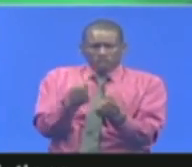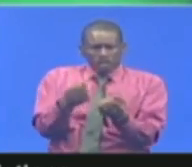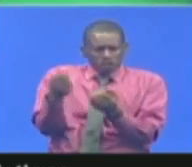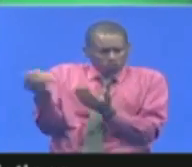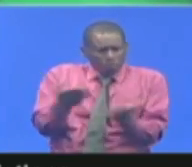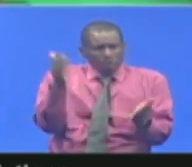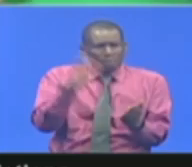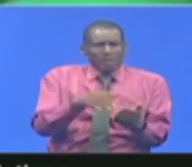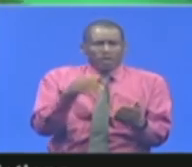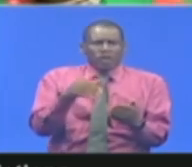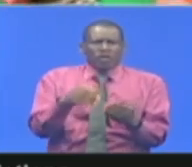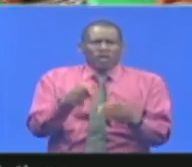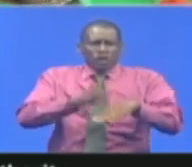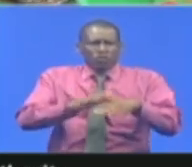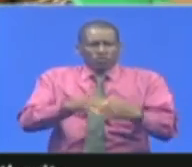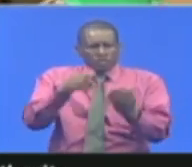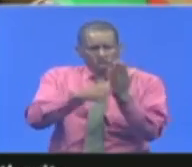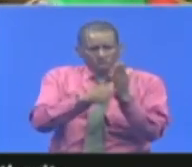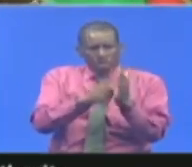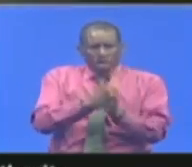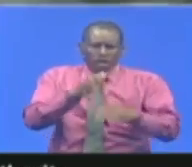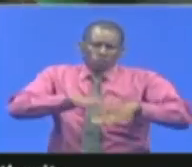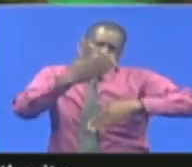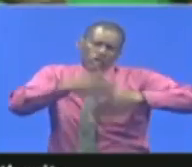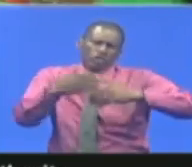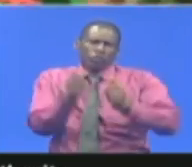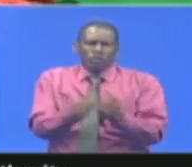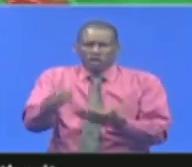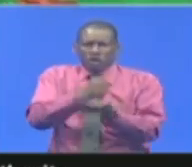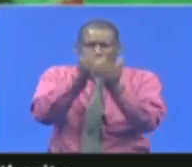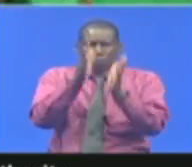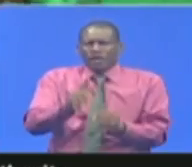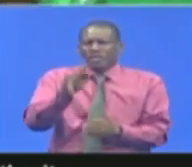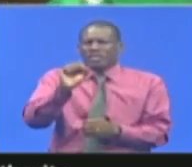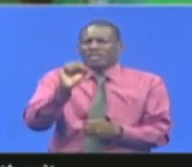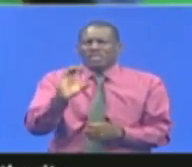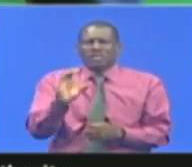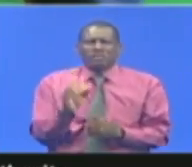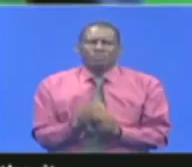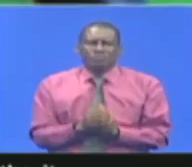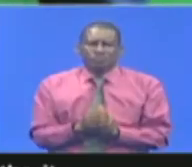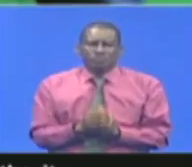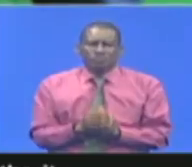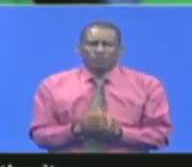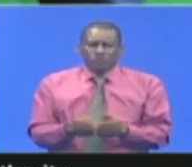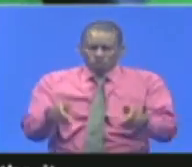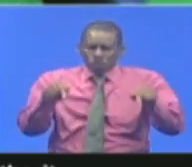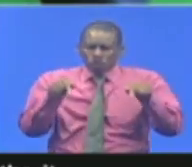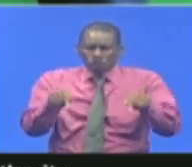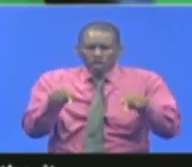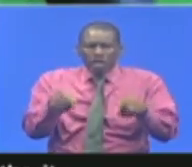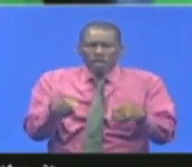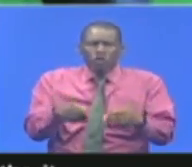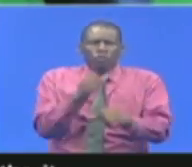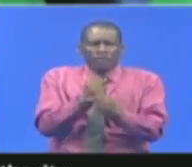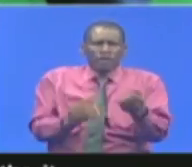termed as a ruined reputation and relationship with their employer, the Teachers Service Commission. Kwa hivyo leo hii,